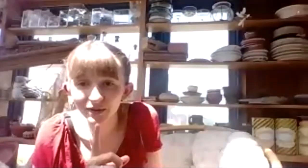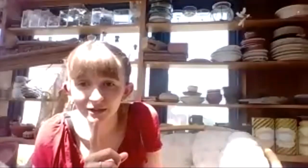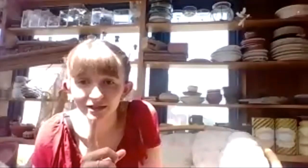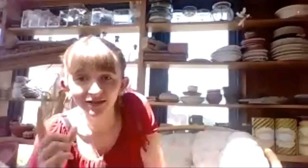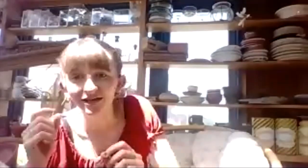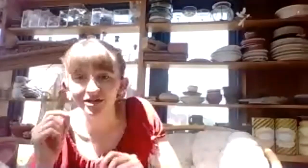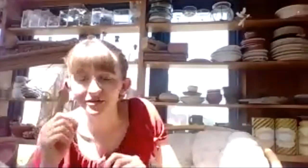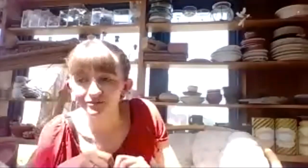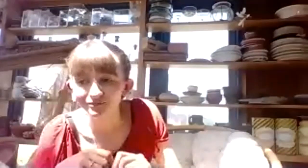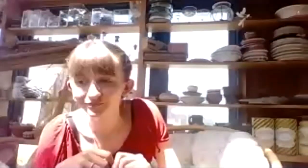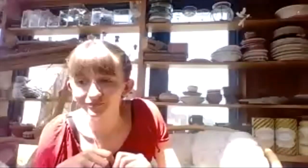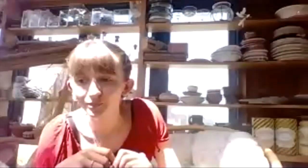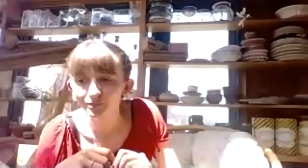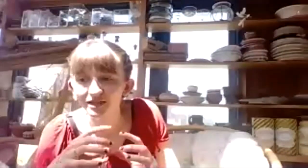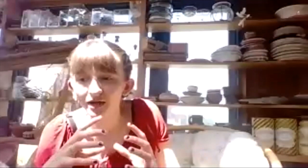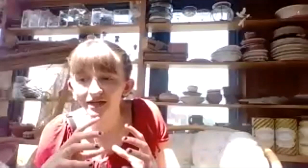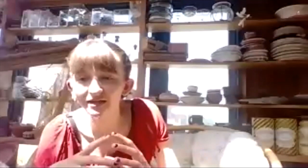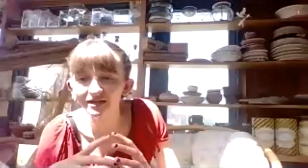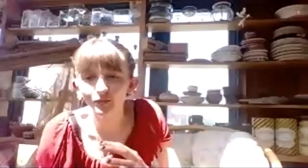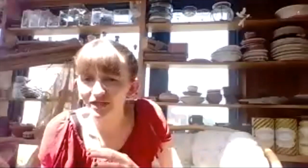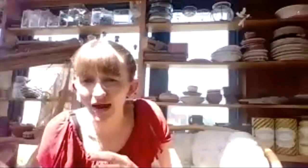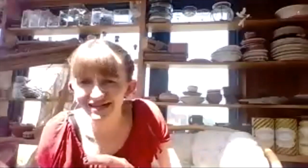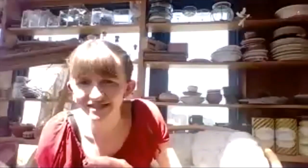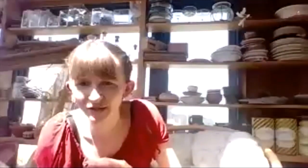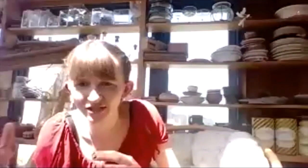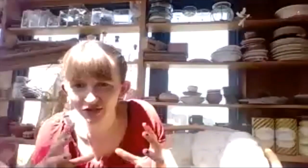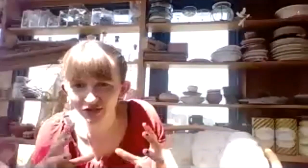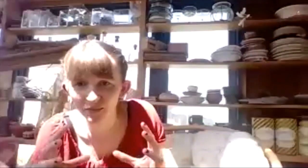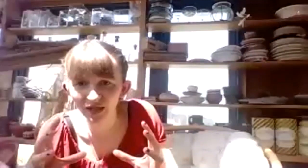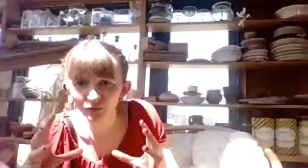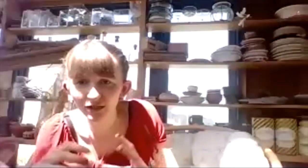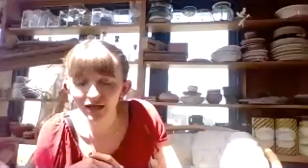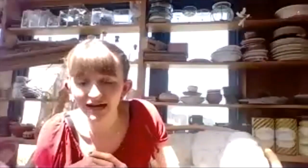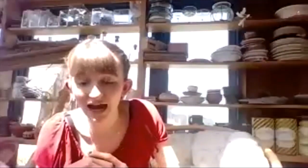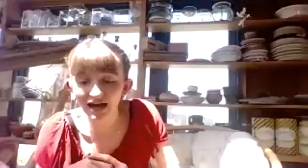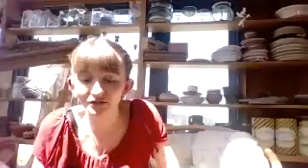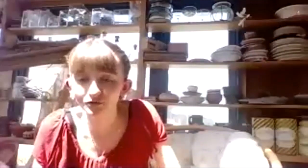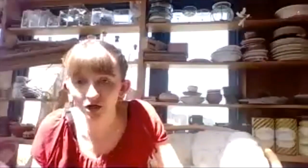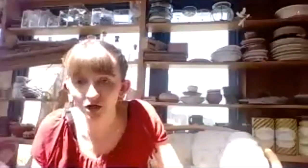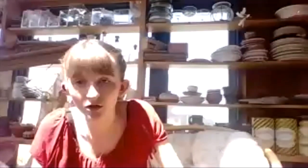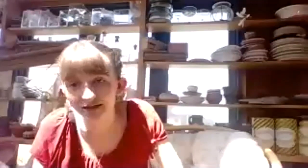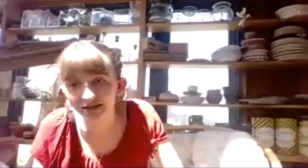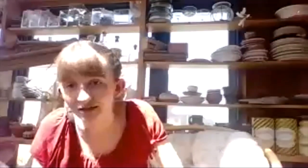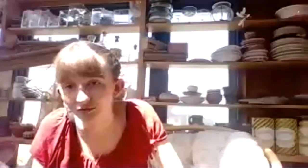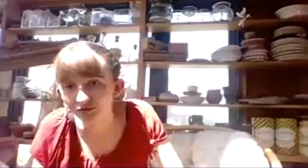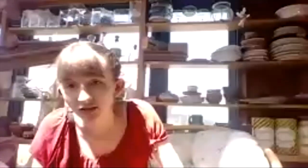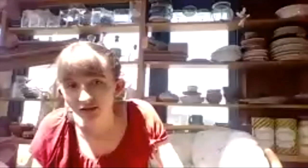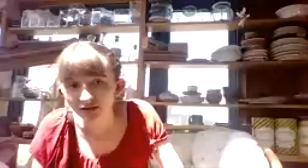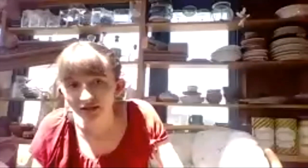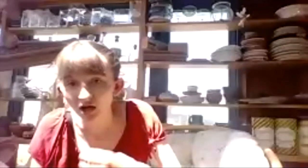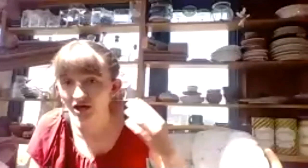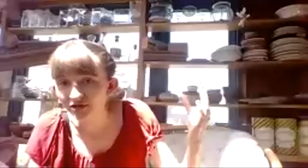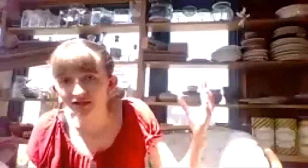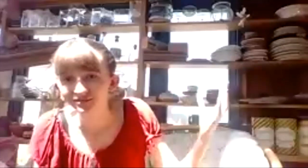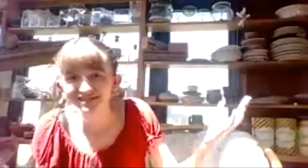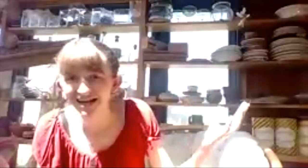baby, but in like as I research this one baby one, I have to go into